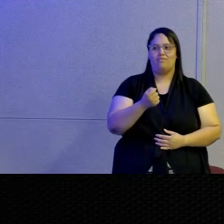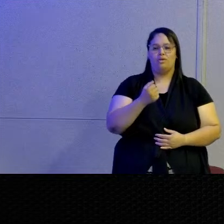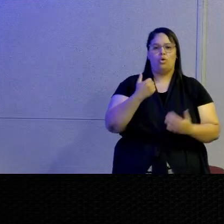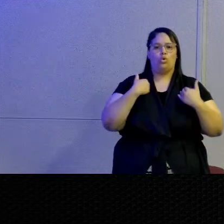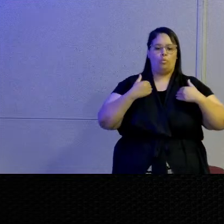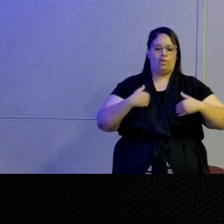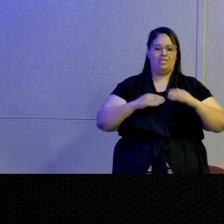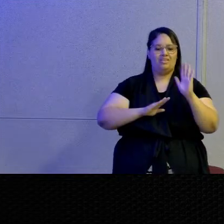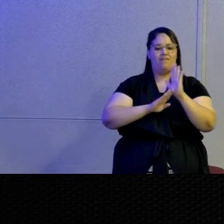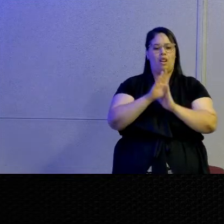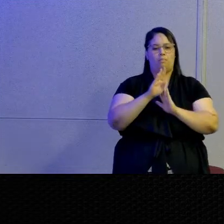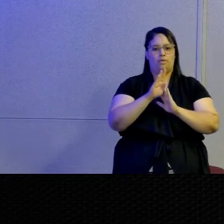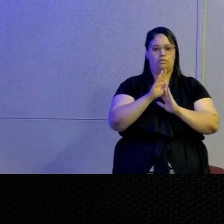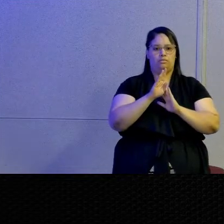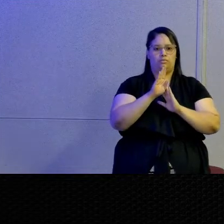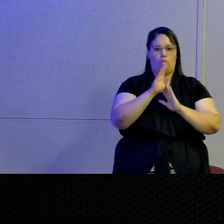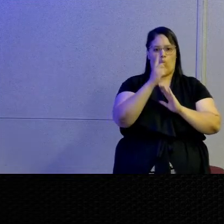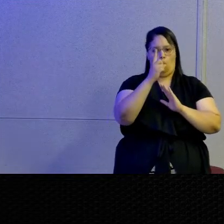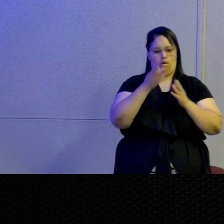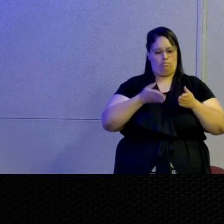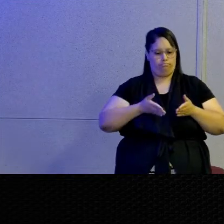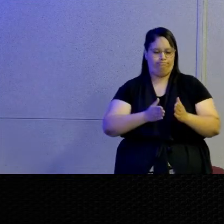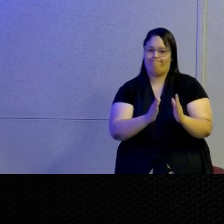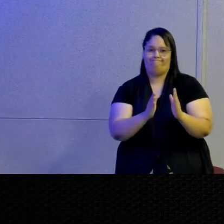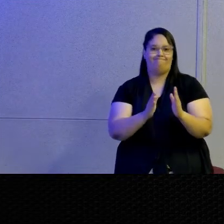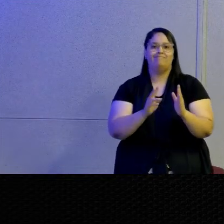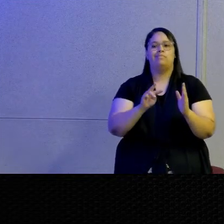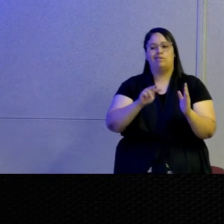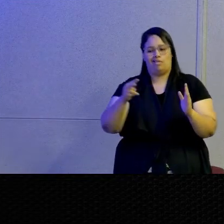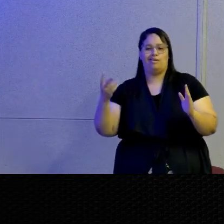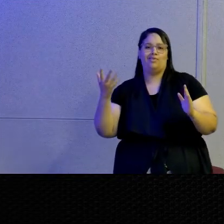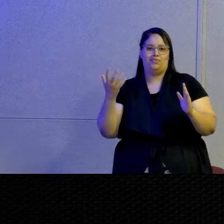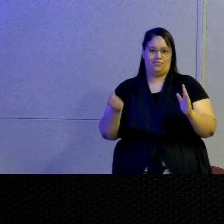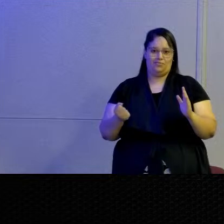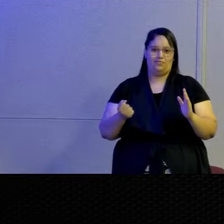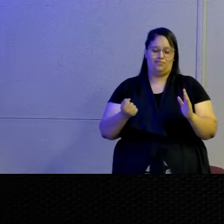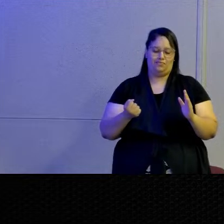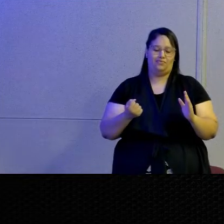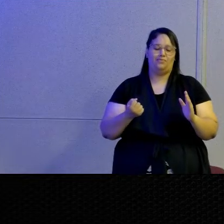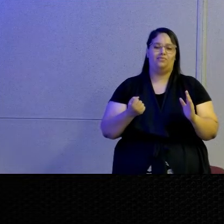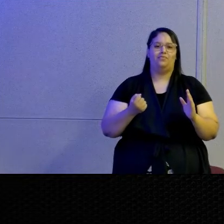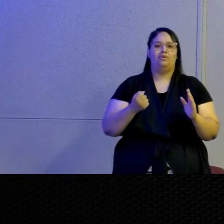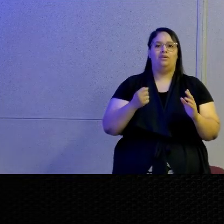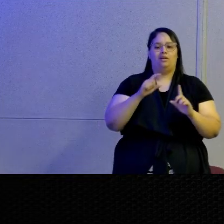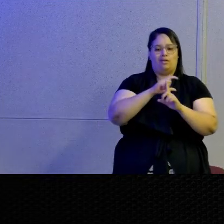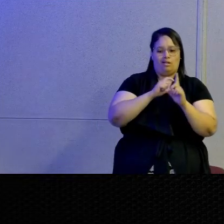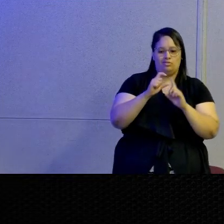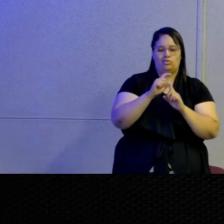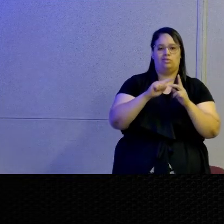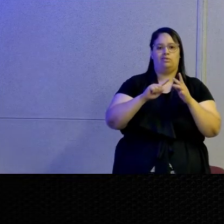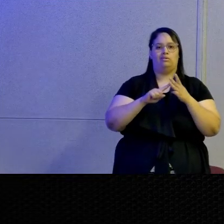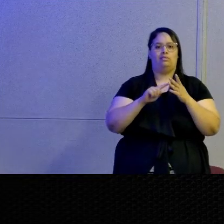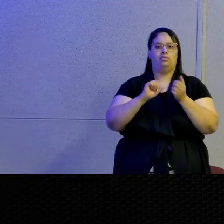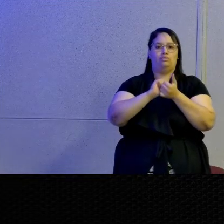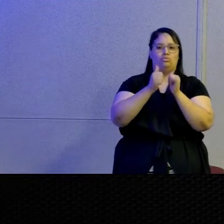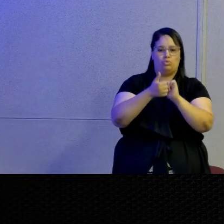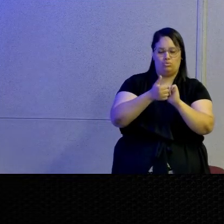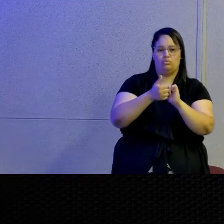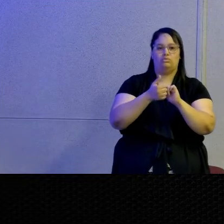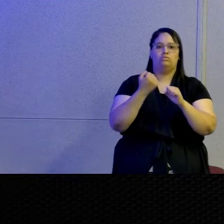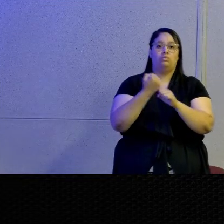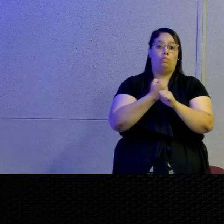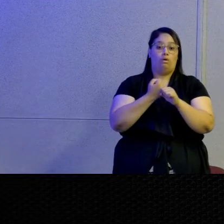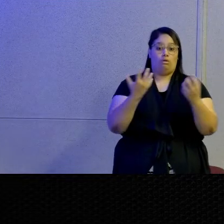human development. It's not the only one, of course. There's art, there's culture, there's sport. But working